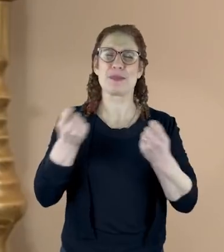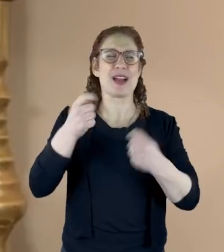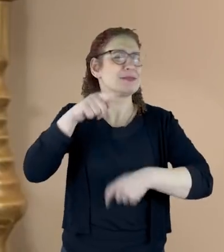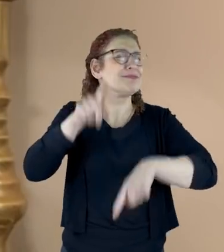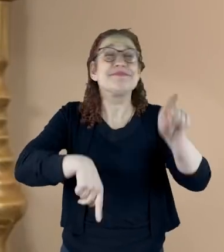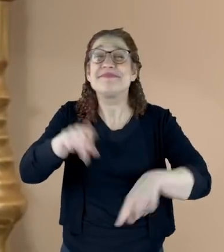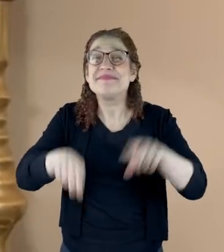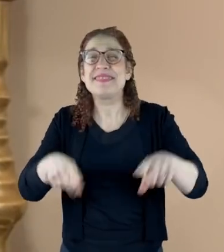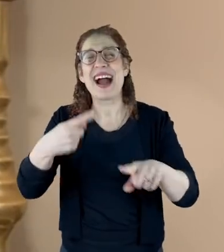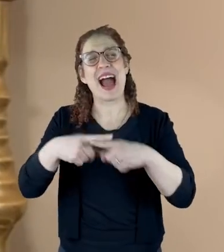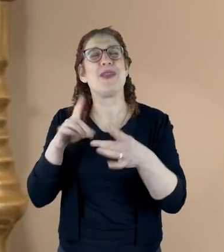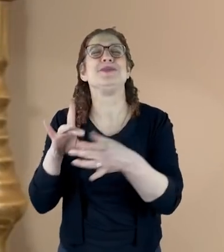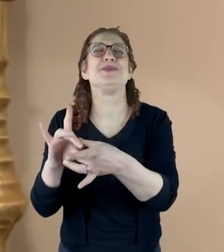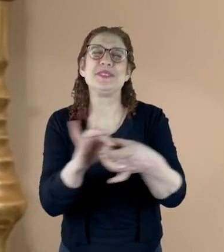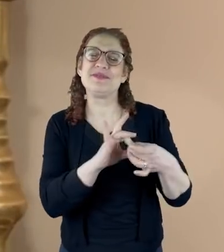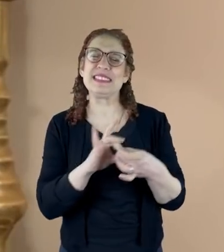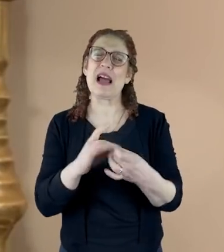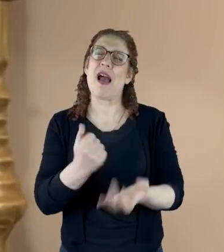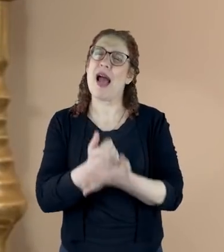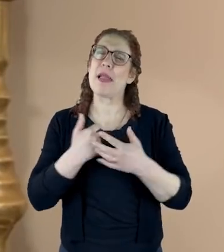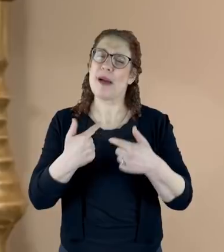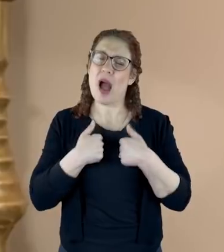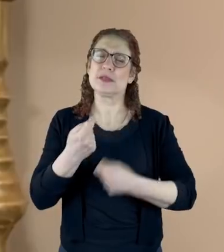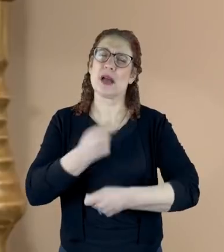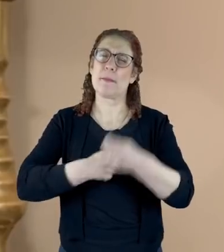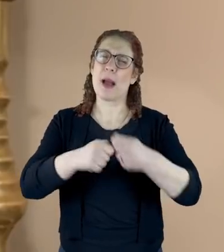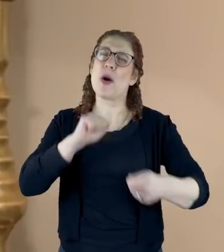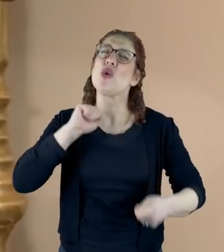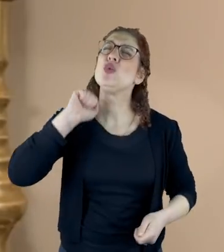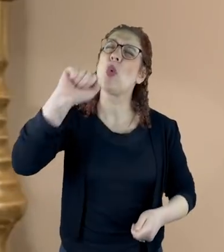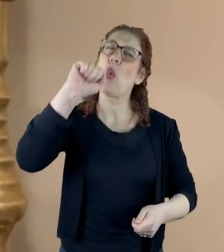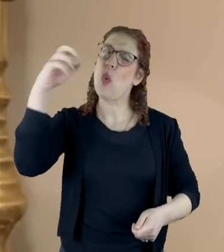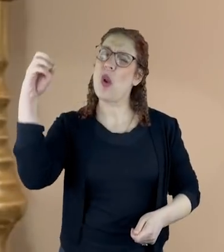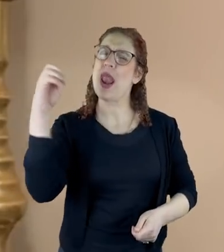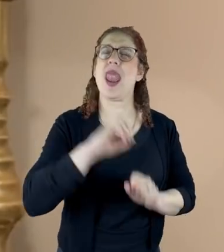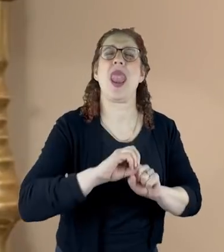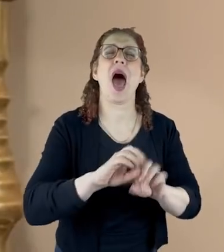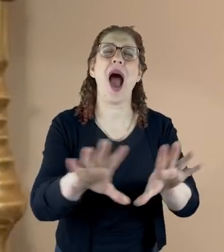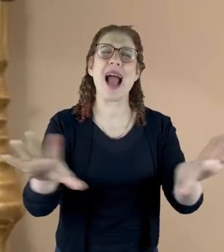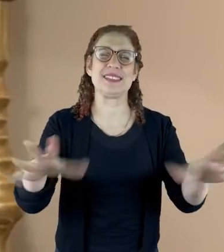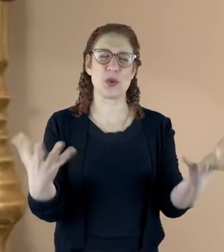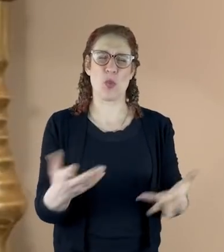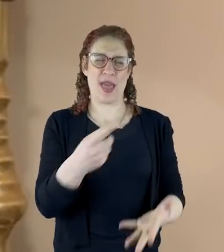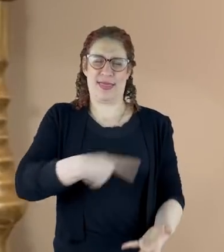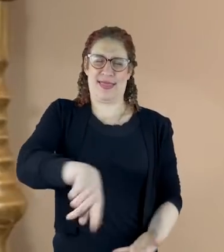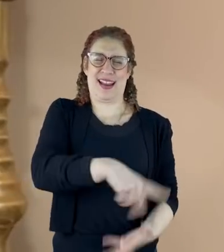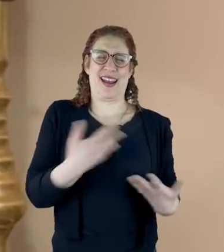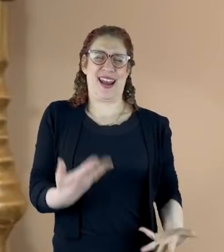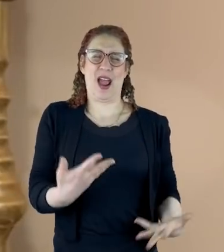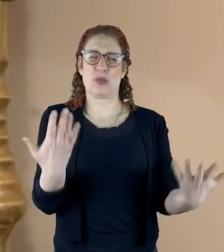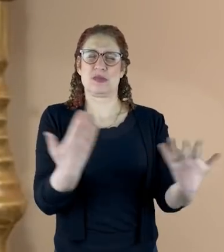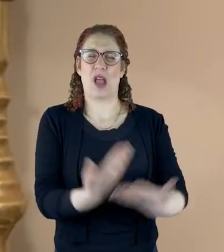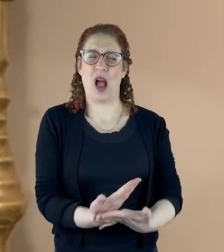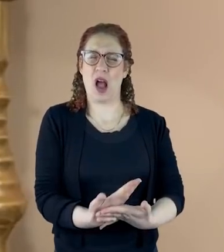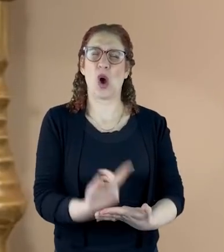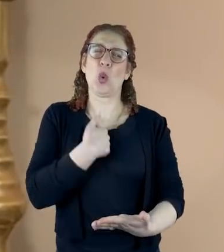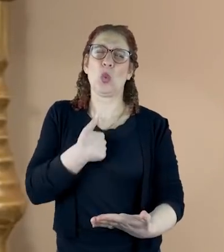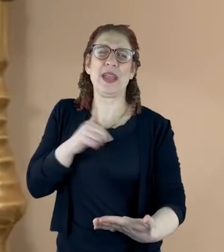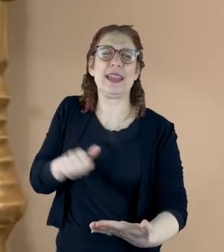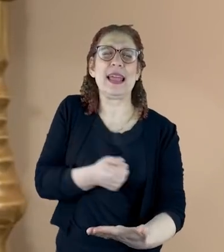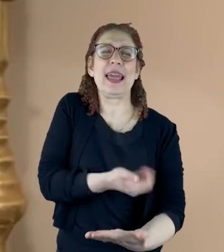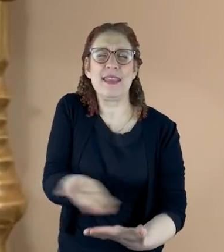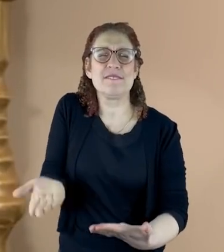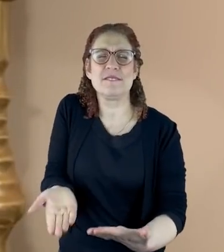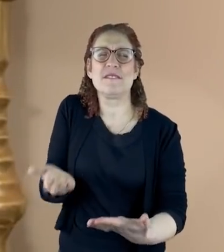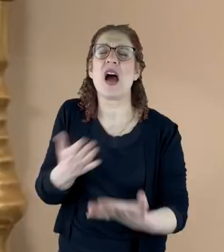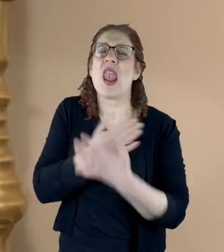unity. May we be your light where there is darkness, to be your vessels of love and hope where there